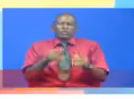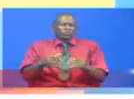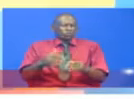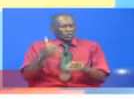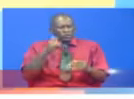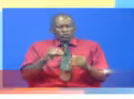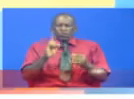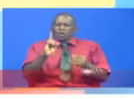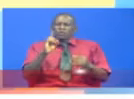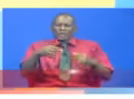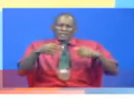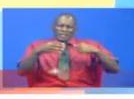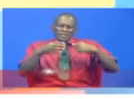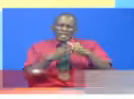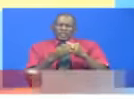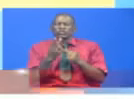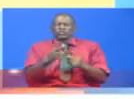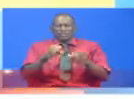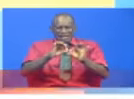1192 line.